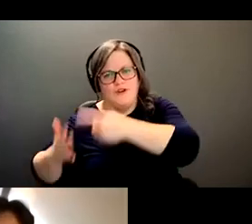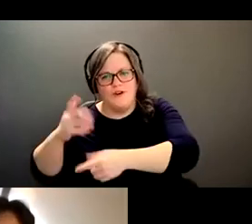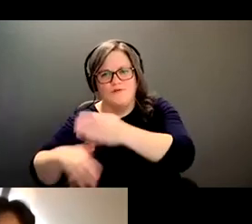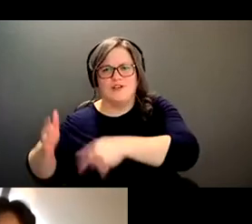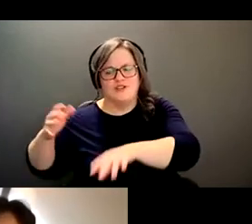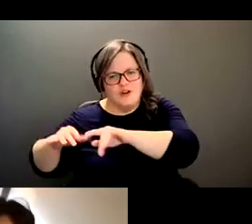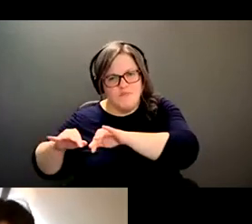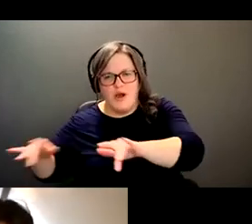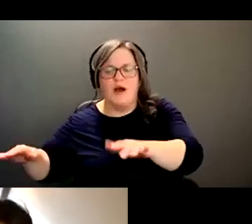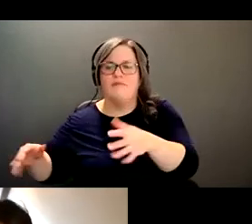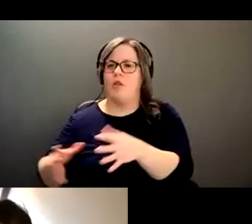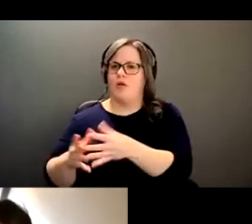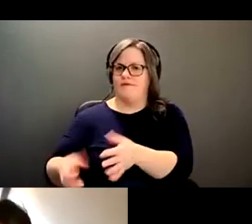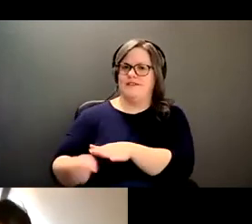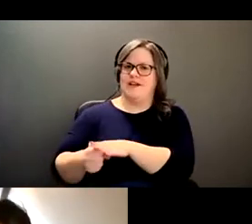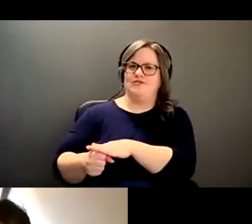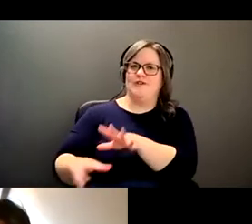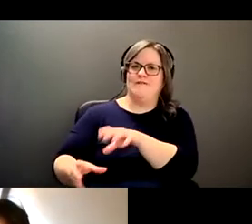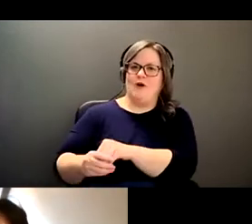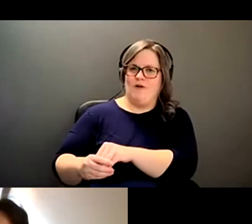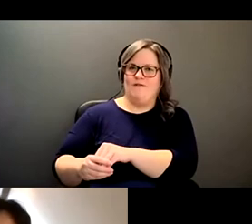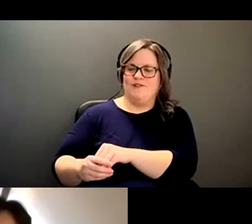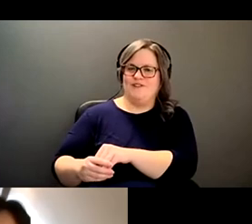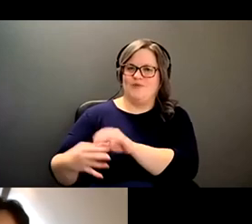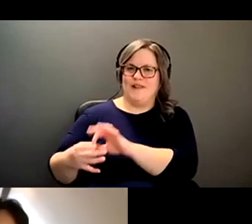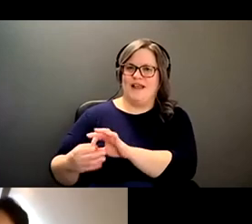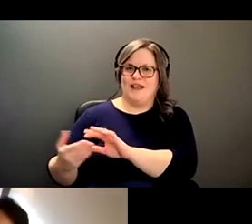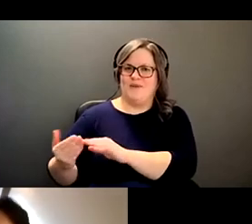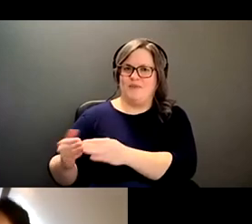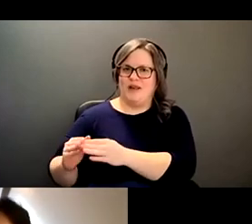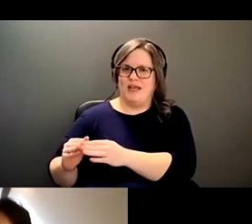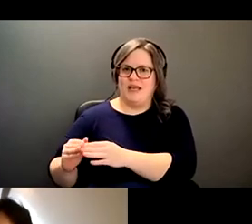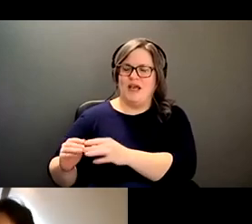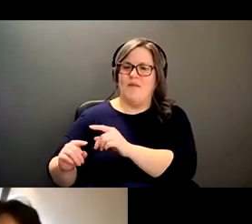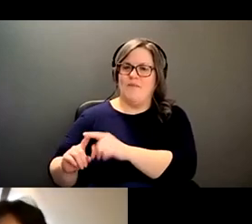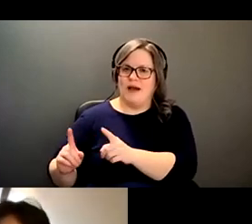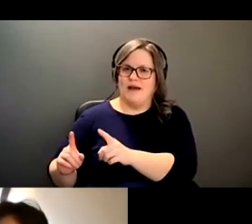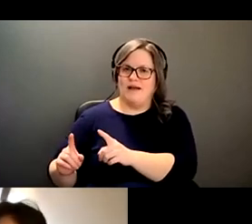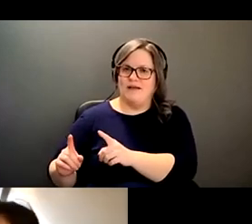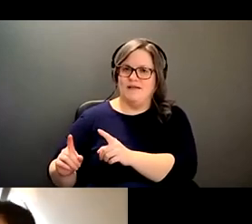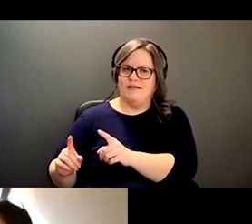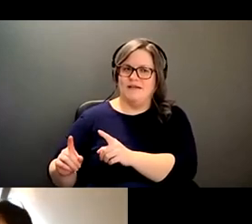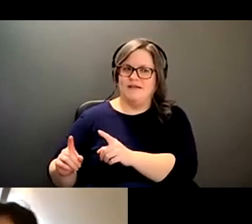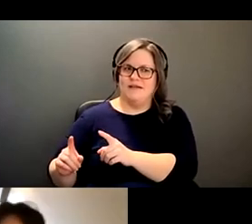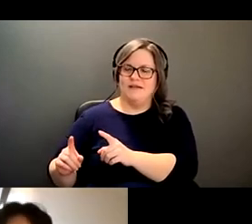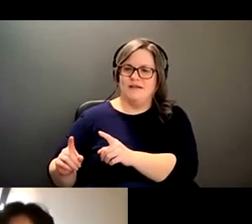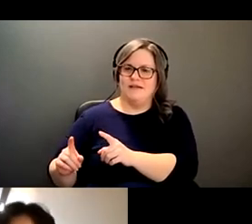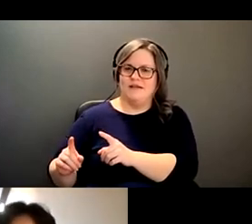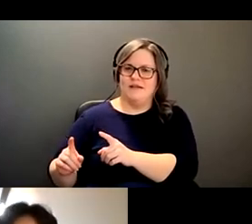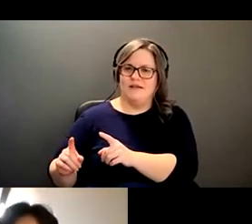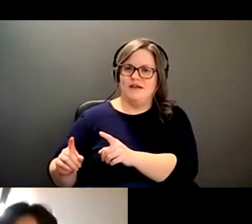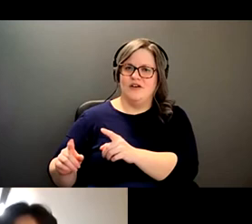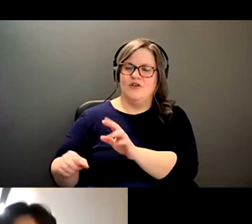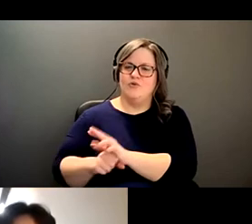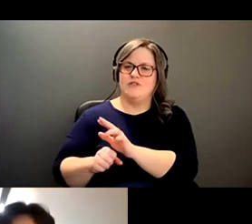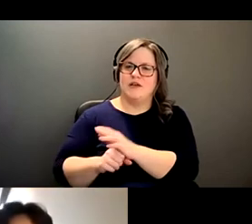it, right? It's kind of building around community, but using an art form and using artists and that are maybe not local or that are